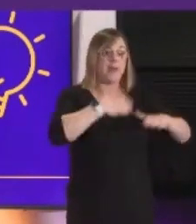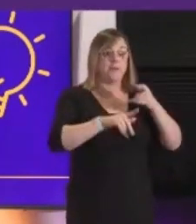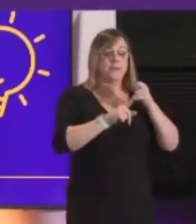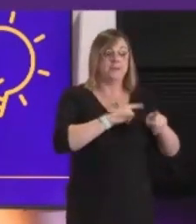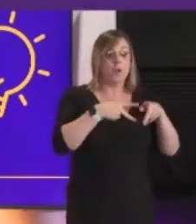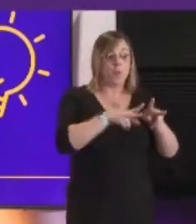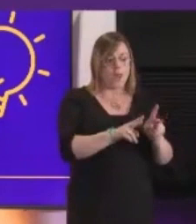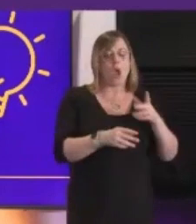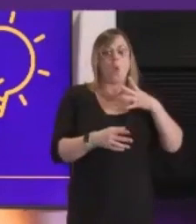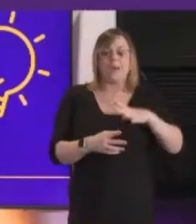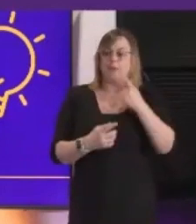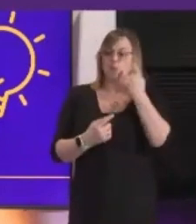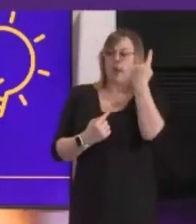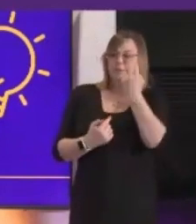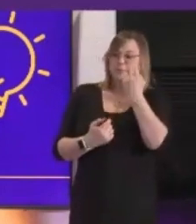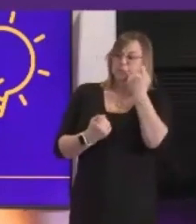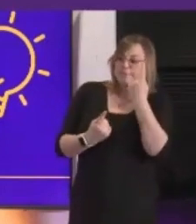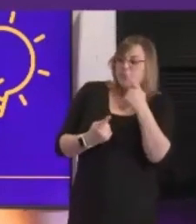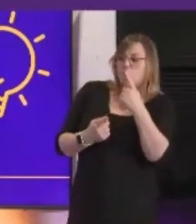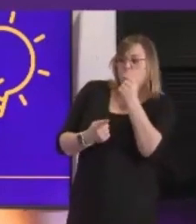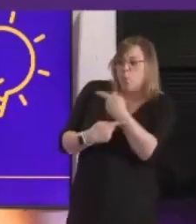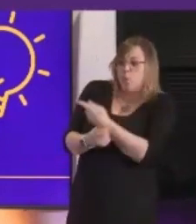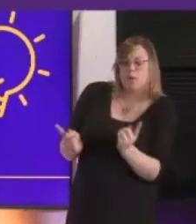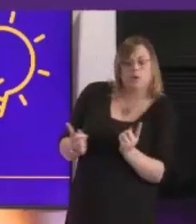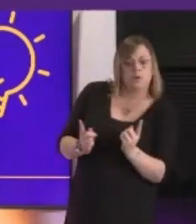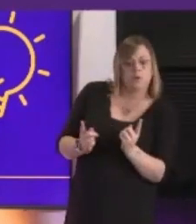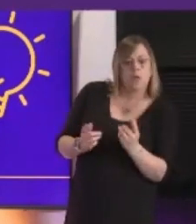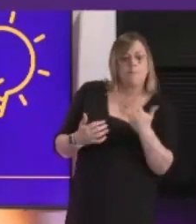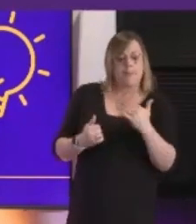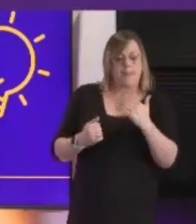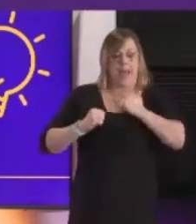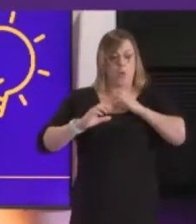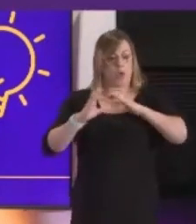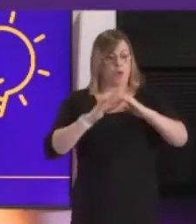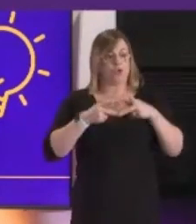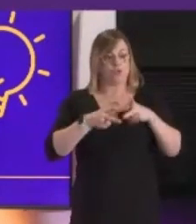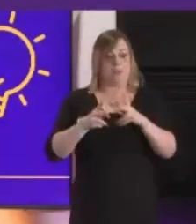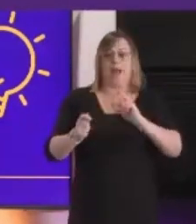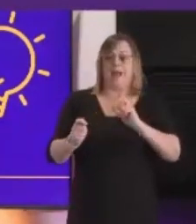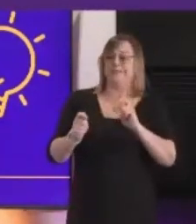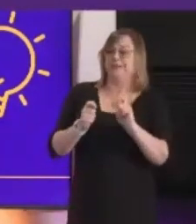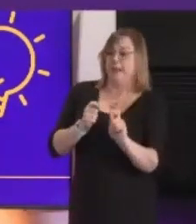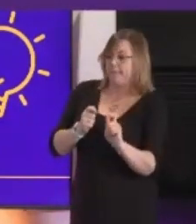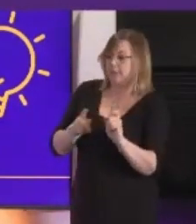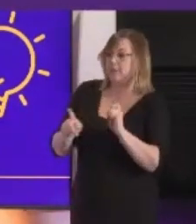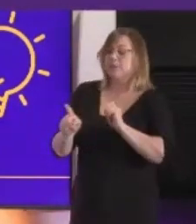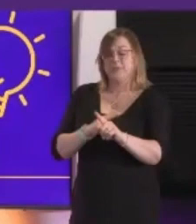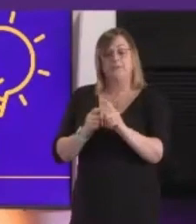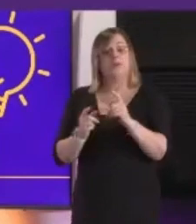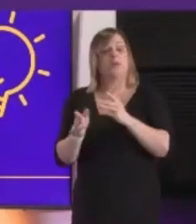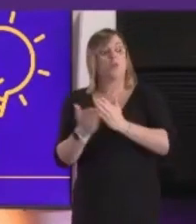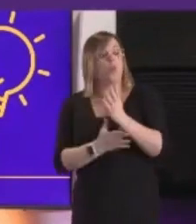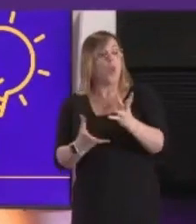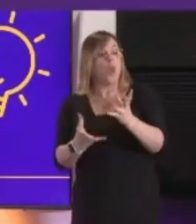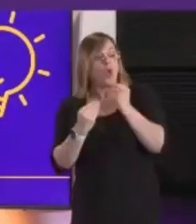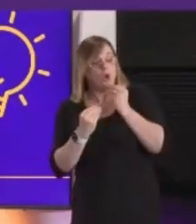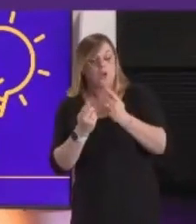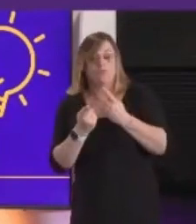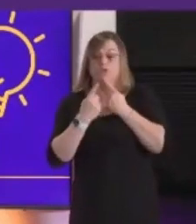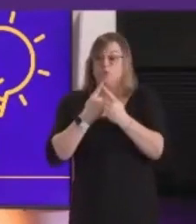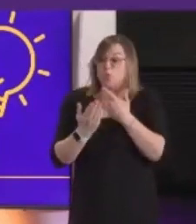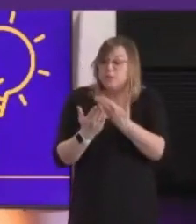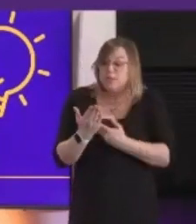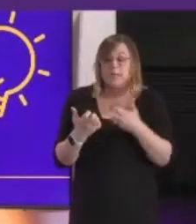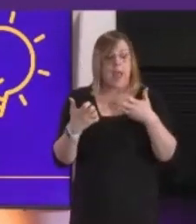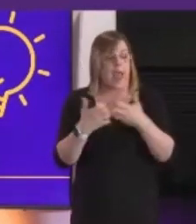understand who we're talking to and maybe adapt how we communicate, particularly in our learning resources, particularly in the way we bring people along on